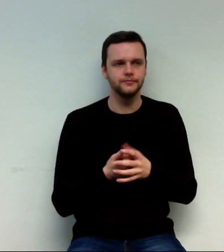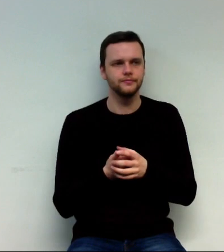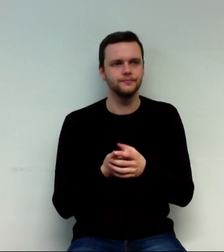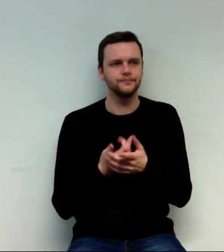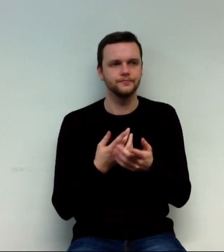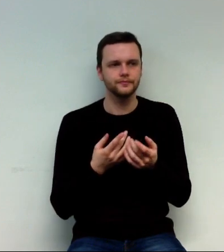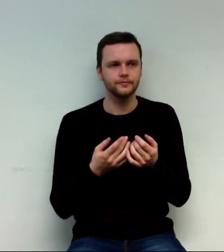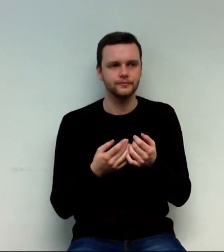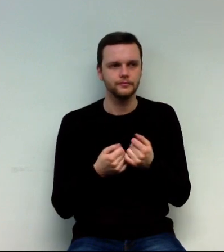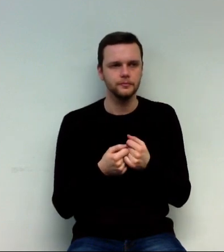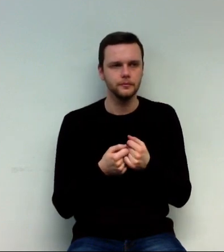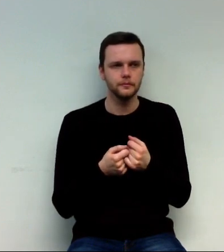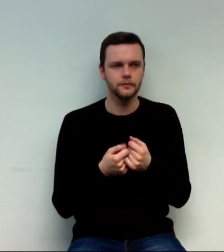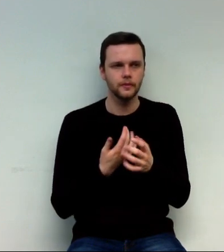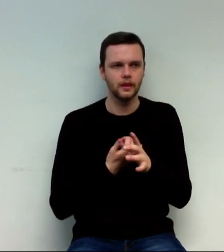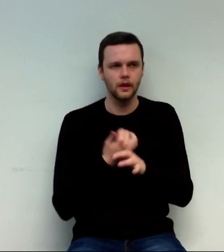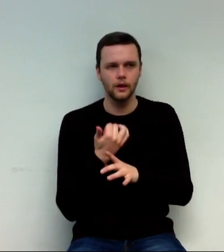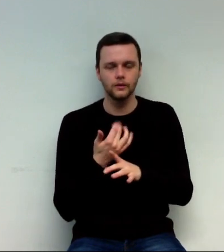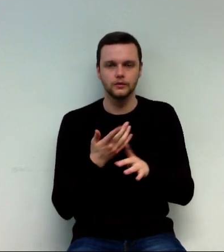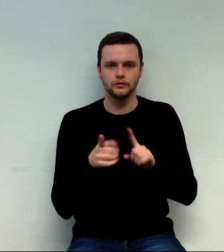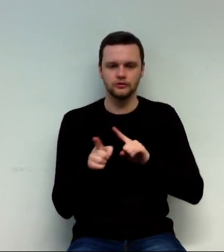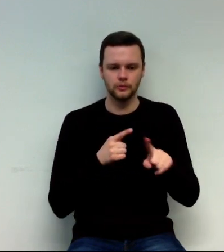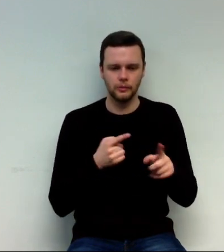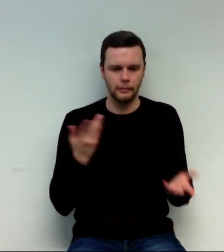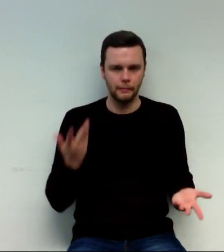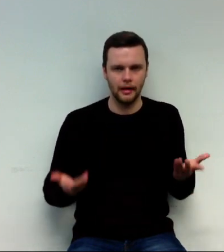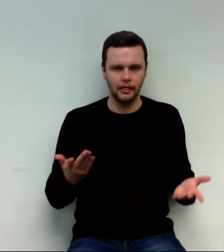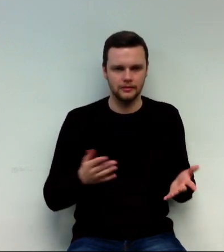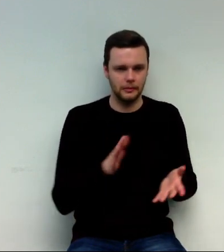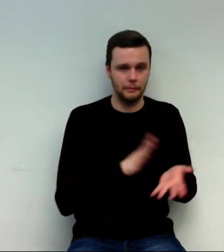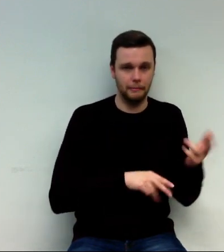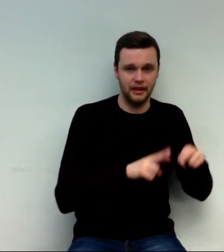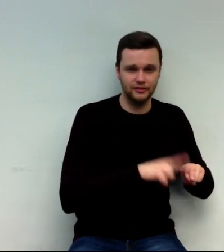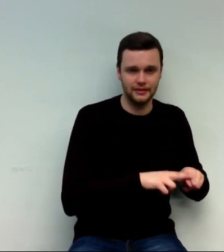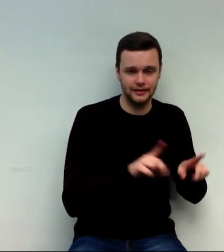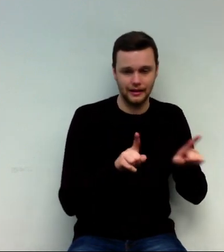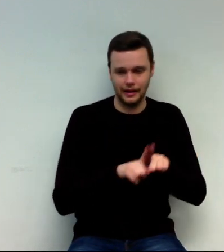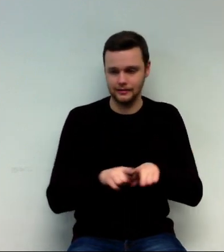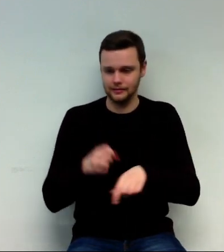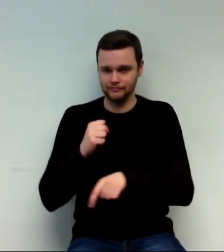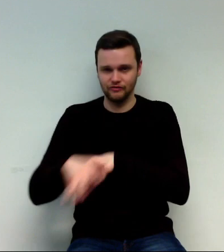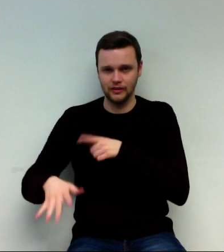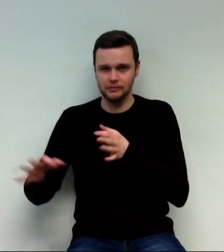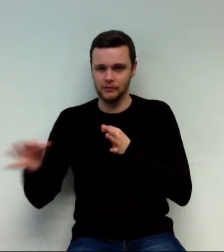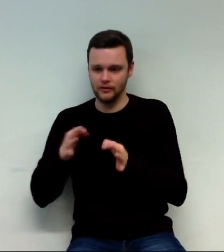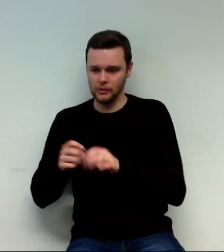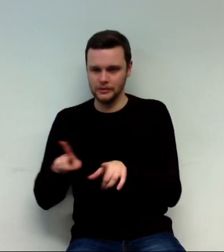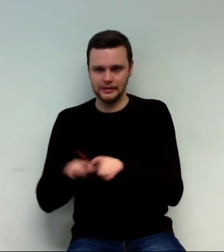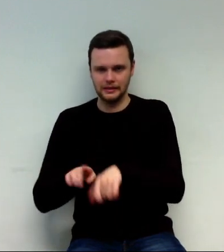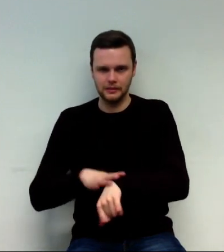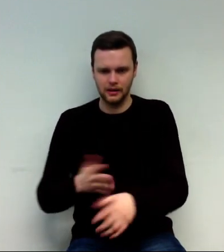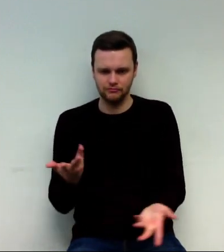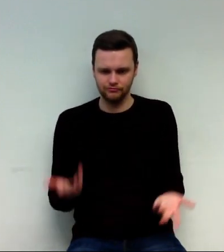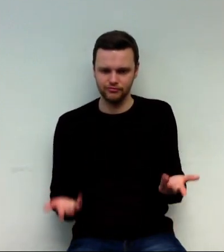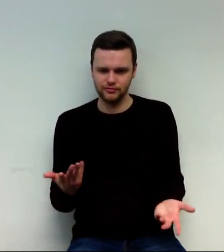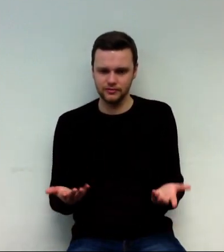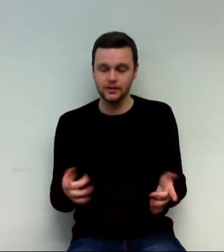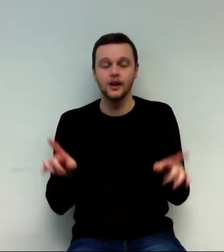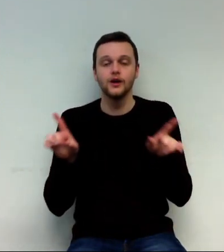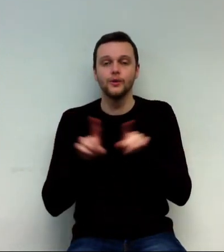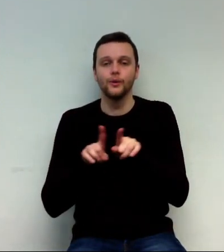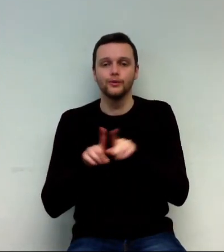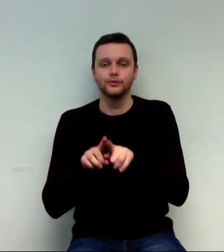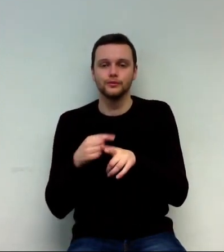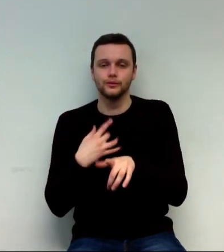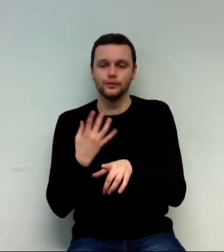can sort of balance being a parent and being a Fringe performer all at once. And then, as Daniel was talking about, like